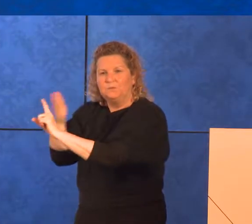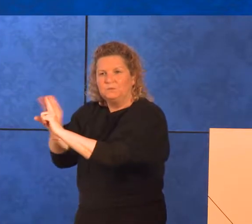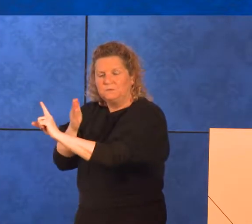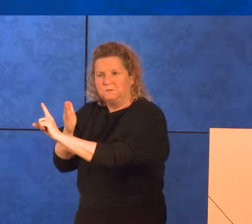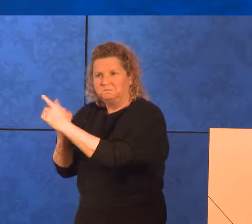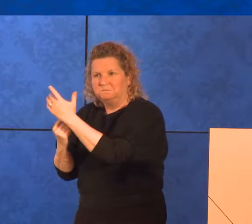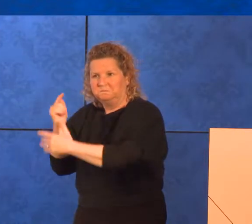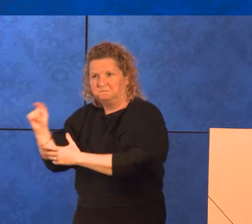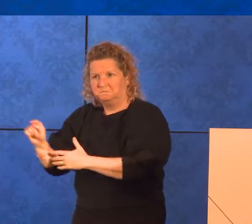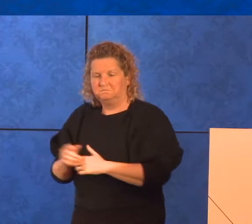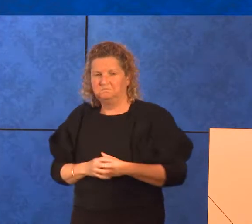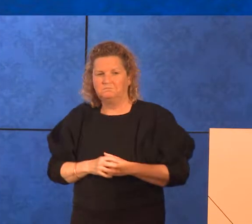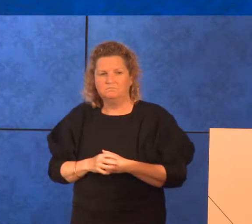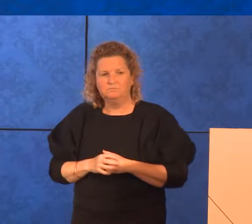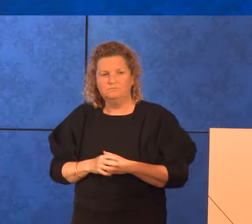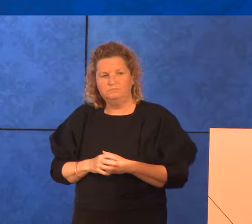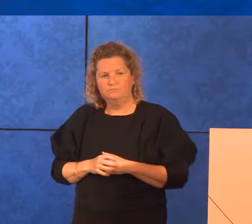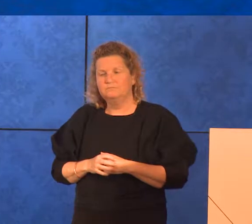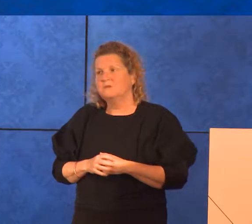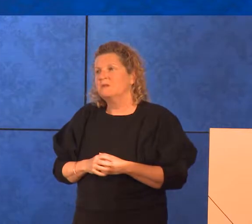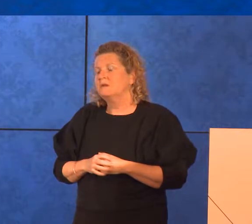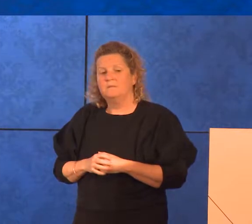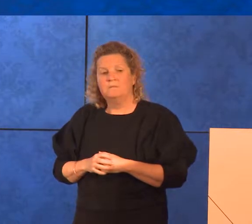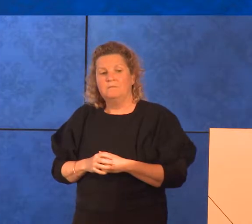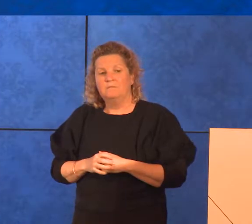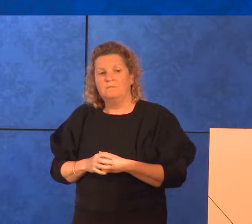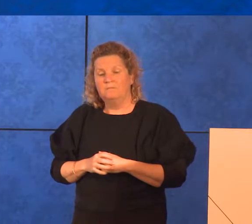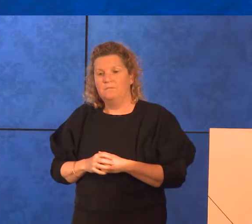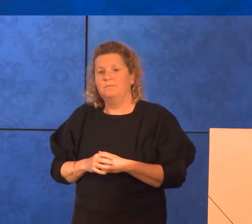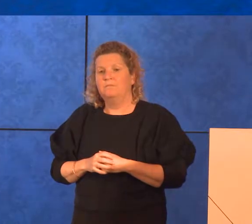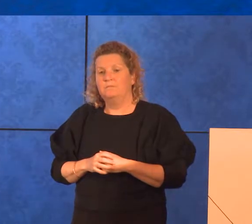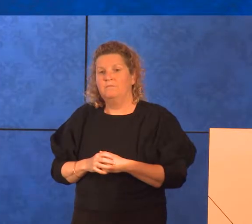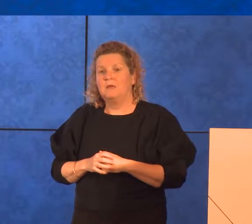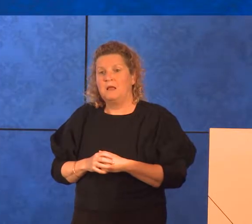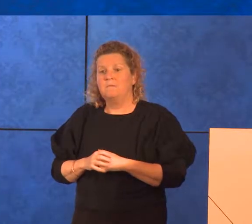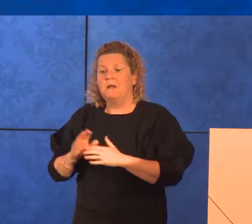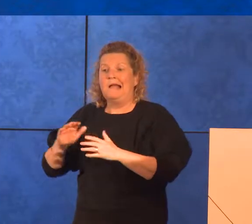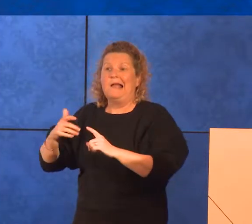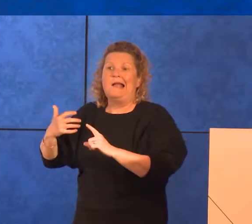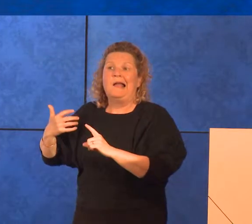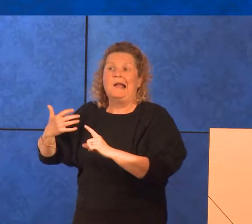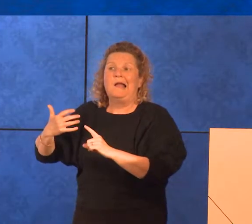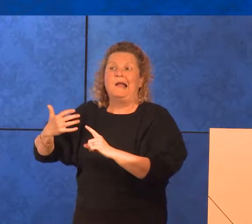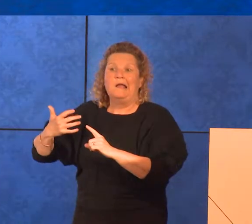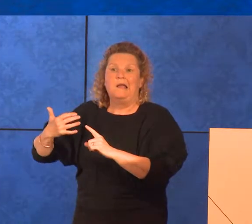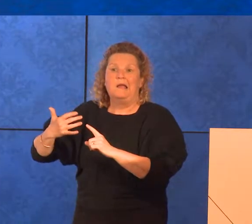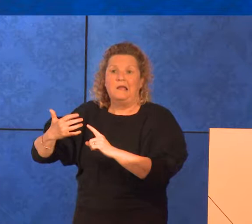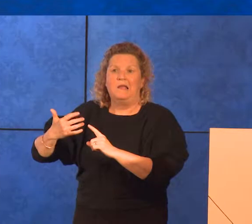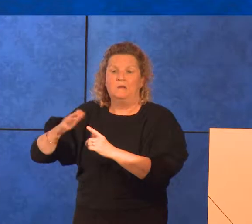people with disabilities. But it was still a long journey from there to here. Advocates